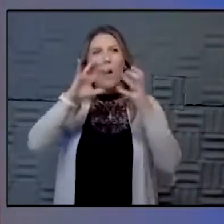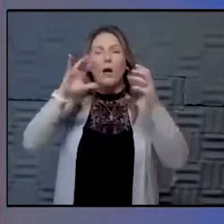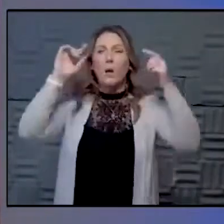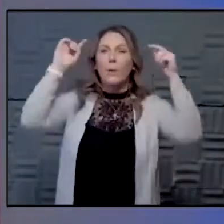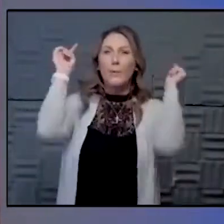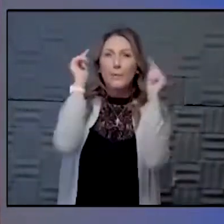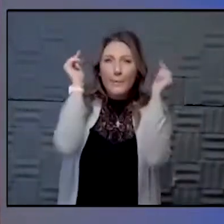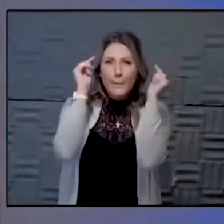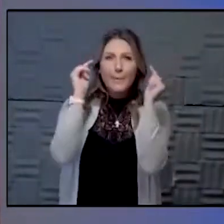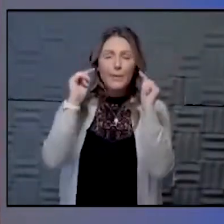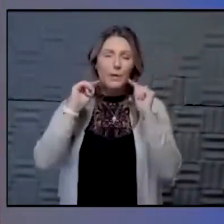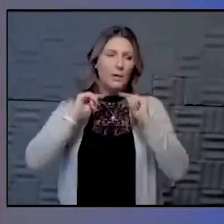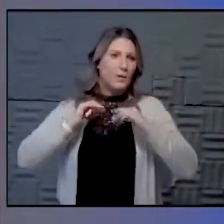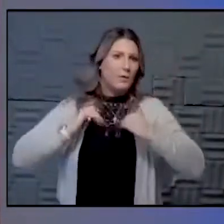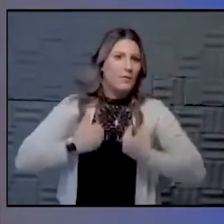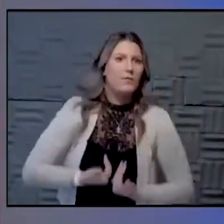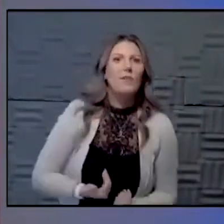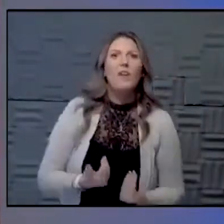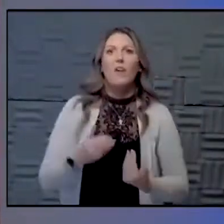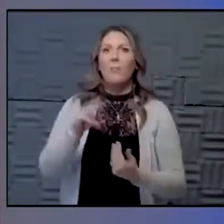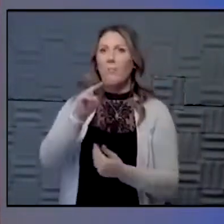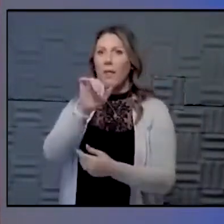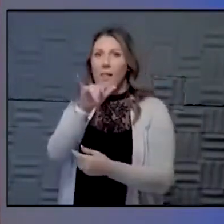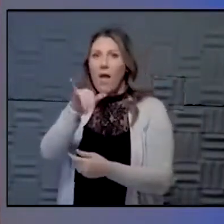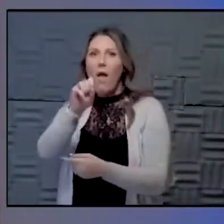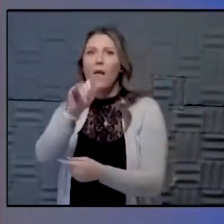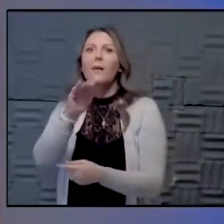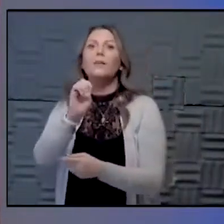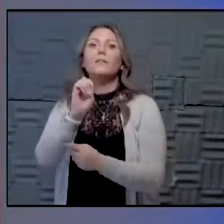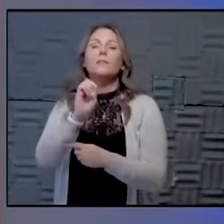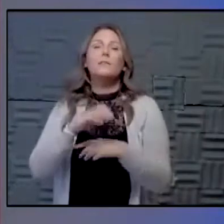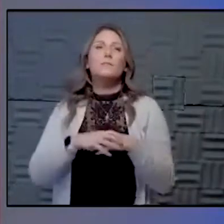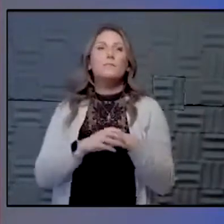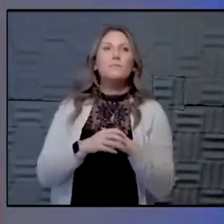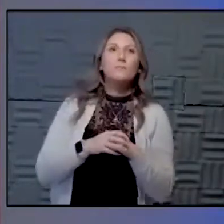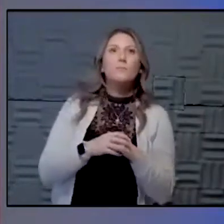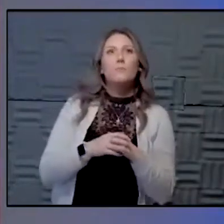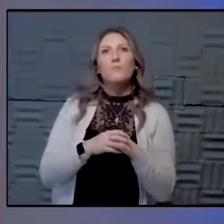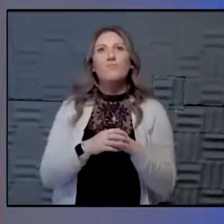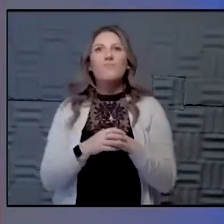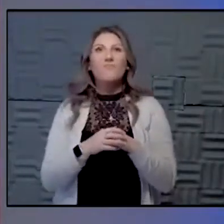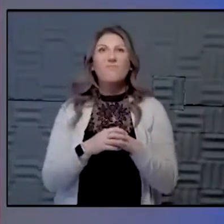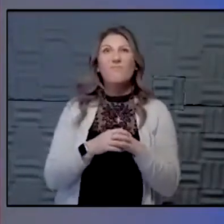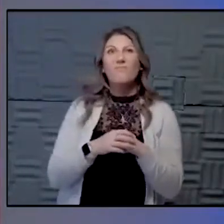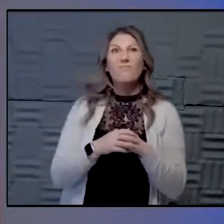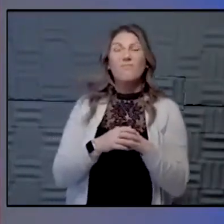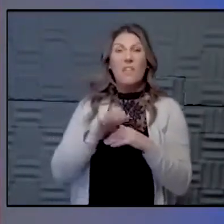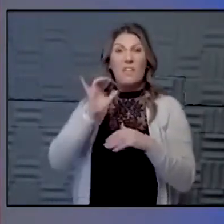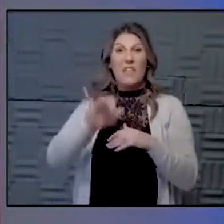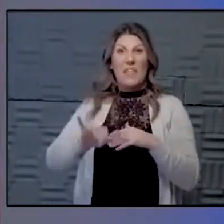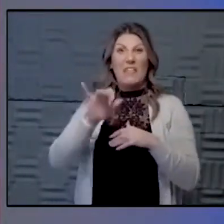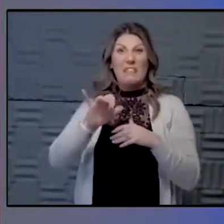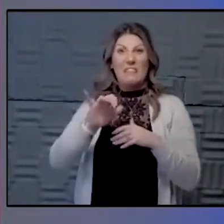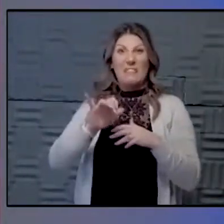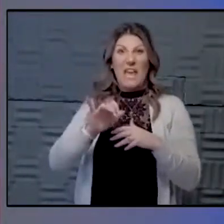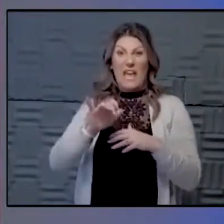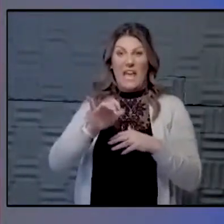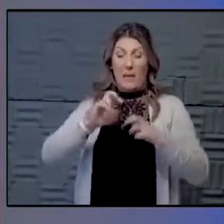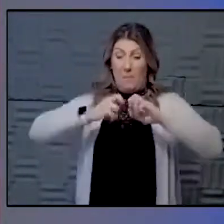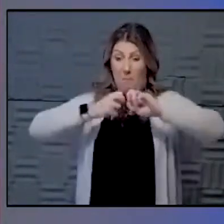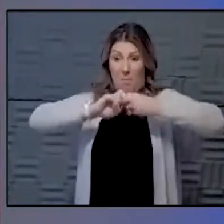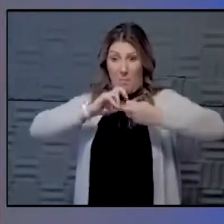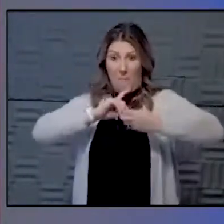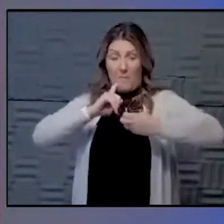headache, fatigue, malaise. I don't think there's a really well understood pathophysiology behind these long